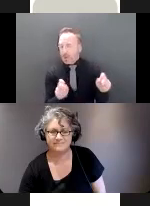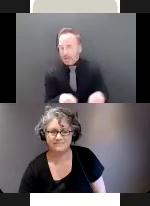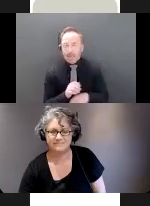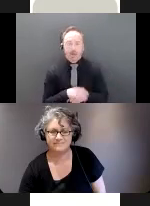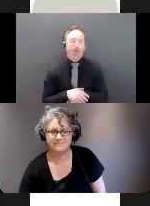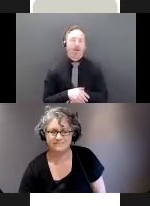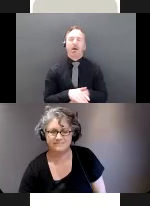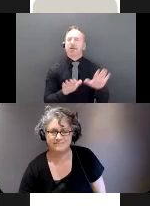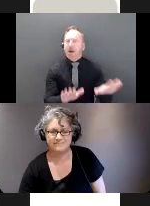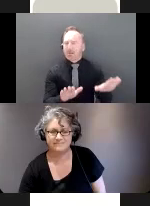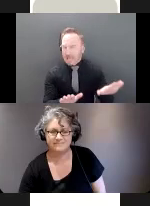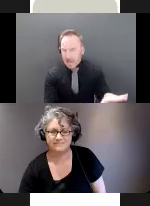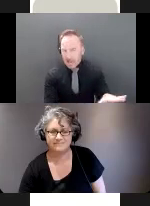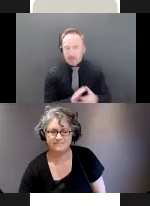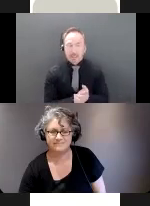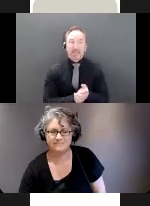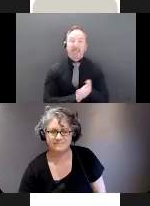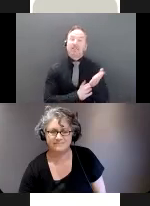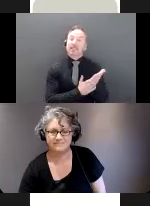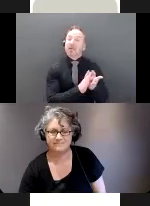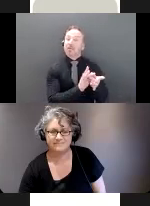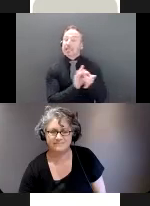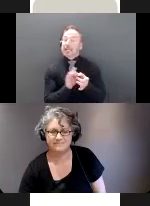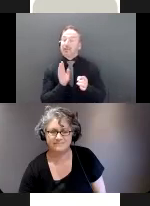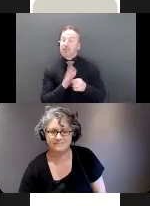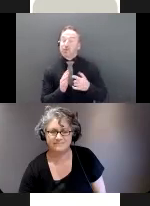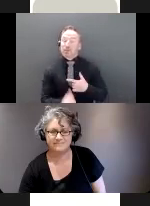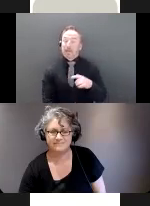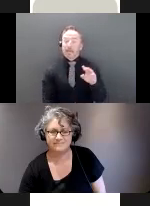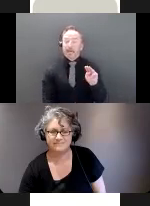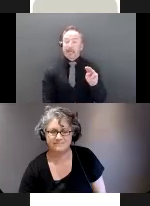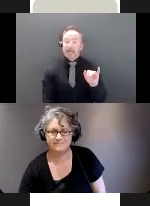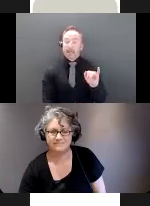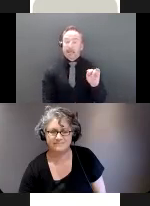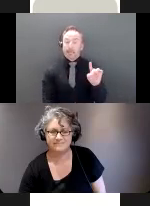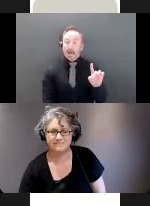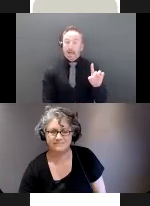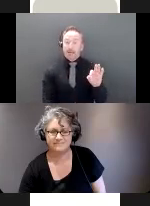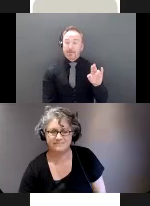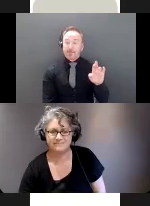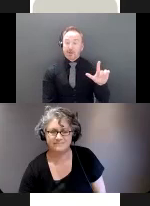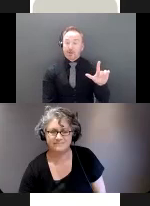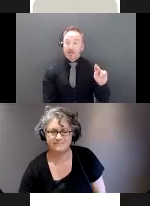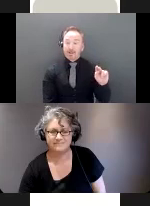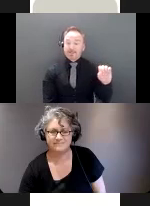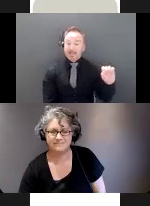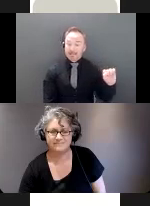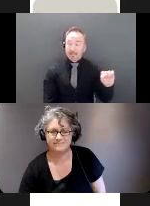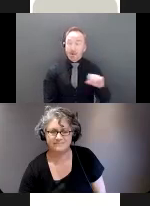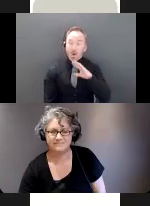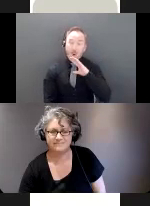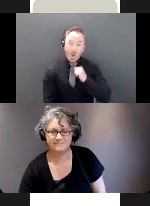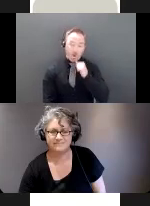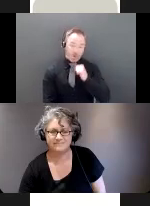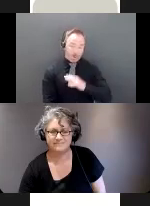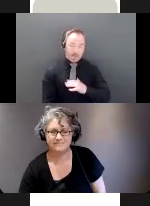mindfulness, and especially those working with older women have told us about the really wonderful